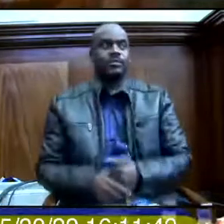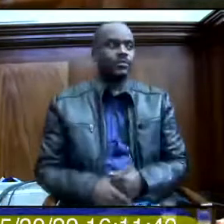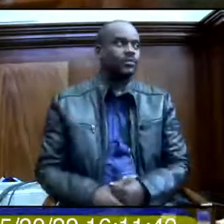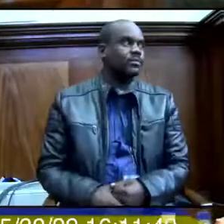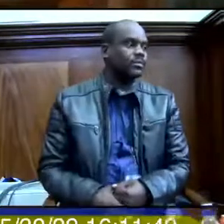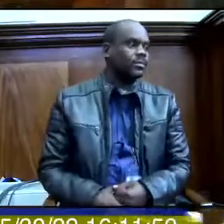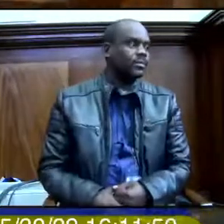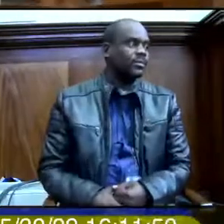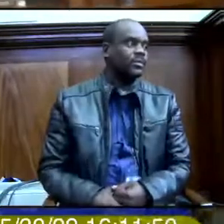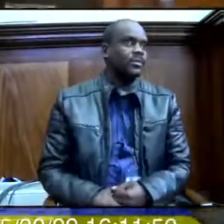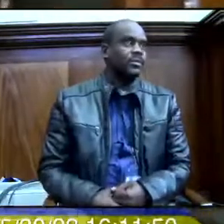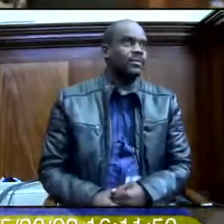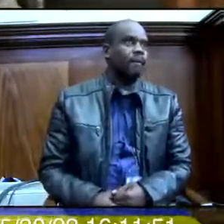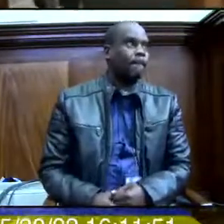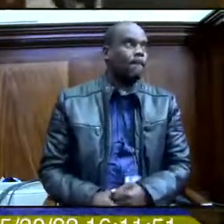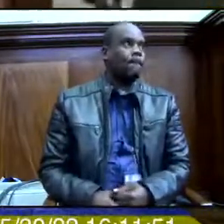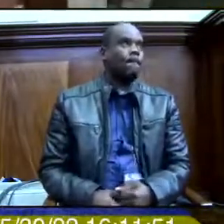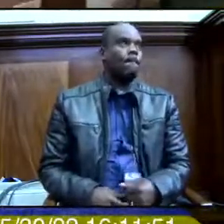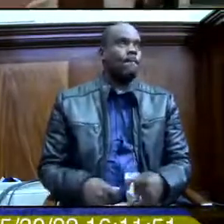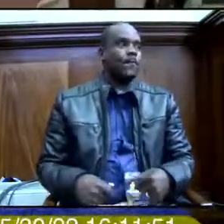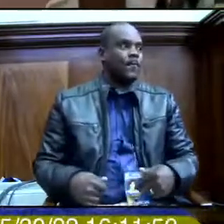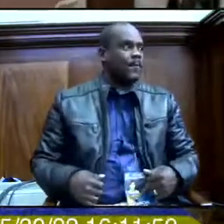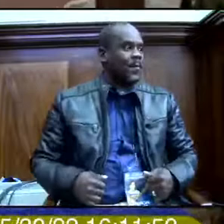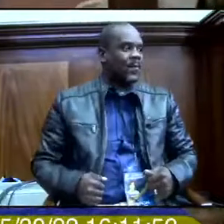program director and